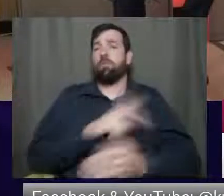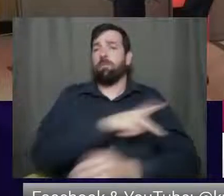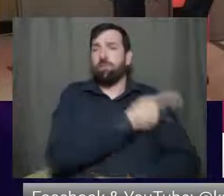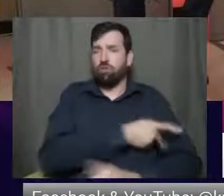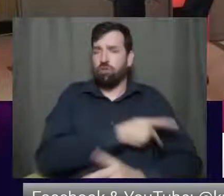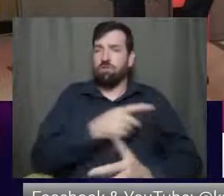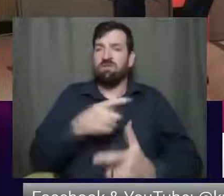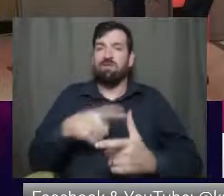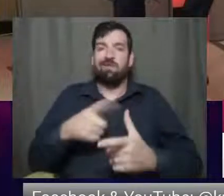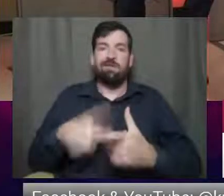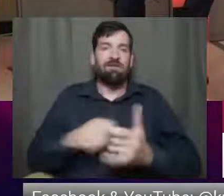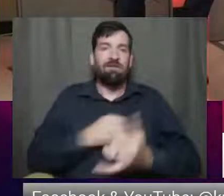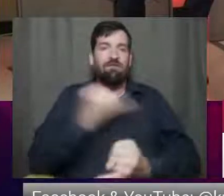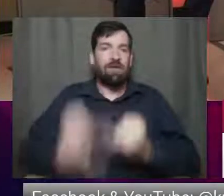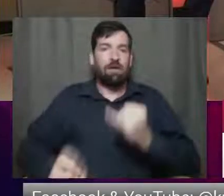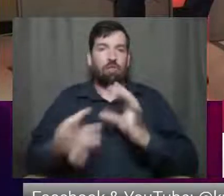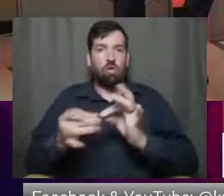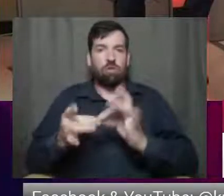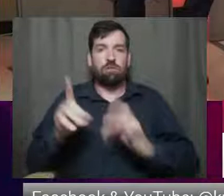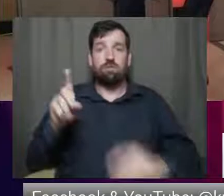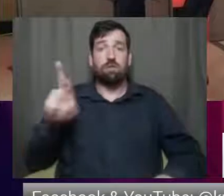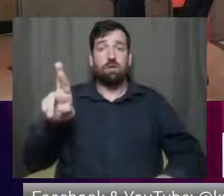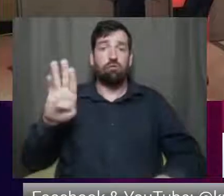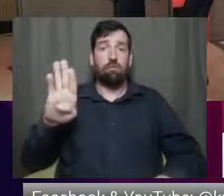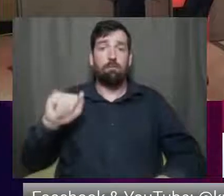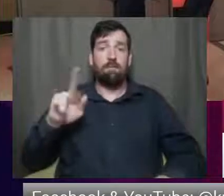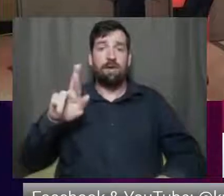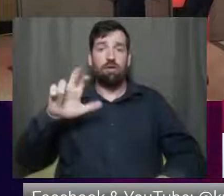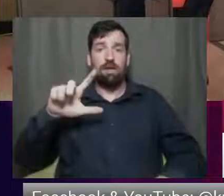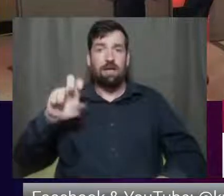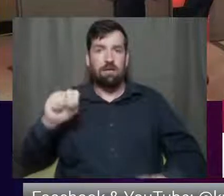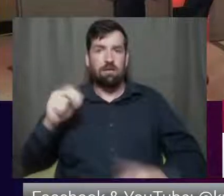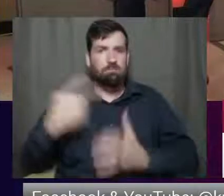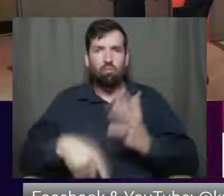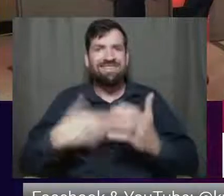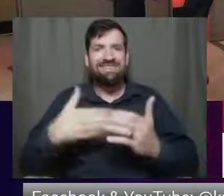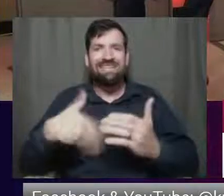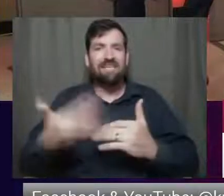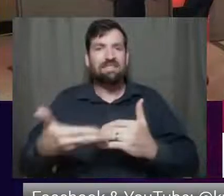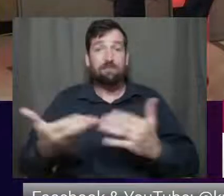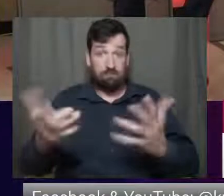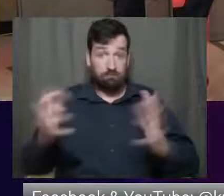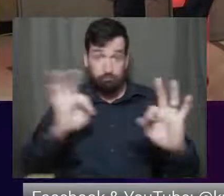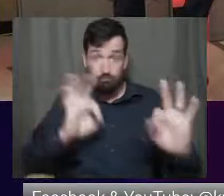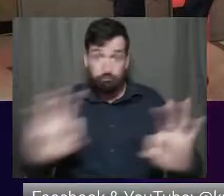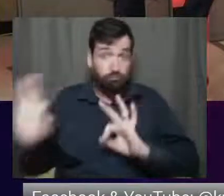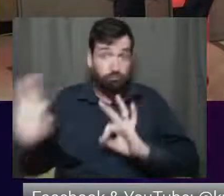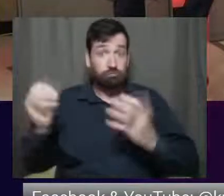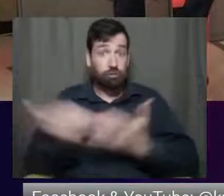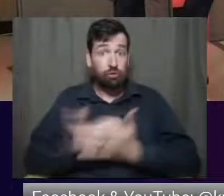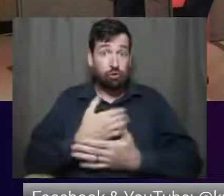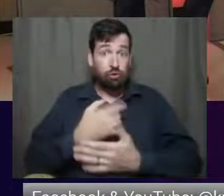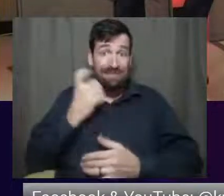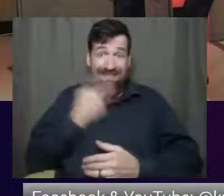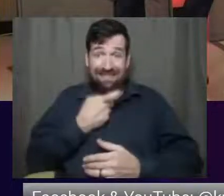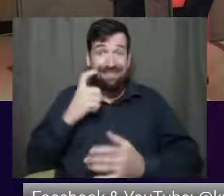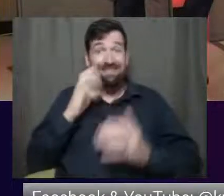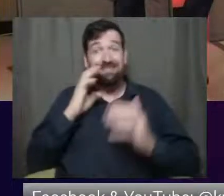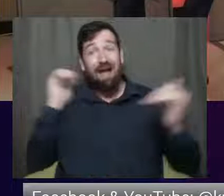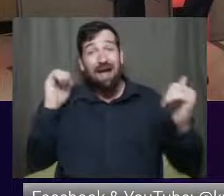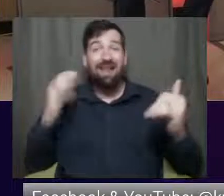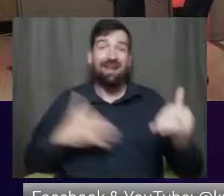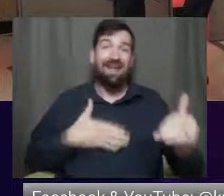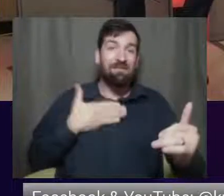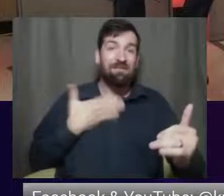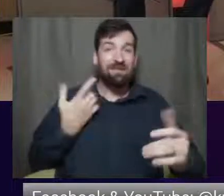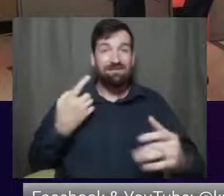I wanted to ask you, Dr. Berrigan, so what's next? Is he all in the clear? He's got new teeth. He's probably smiling and happy now,